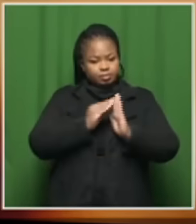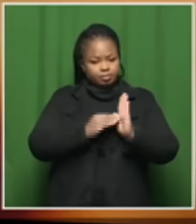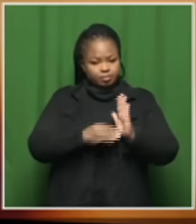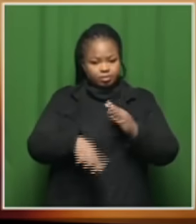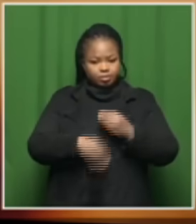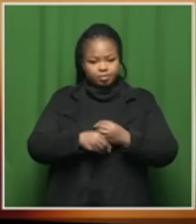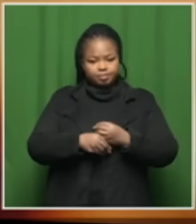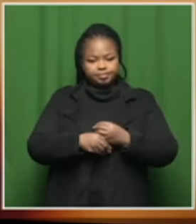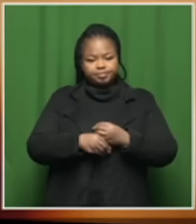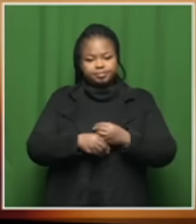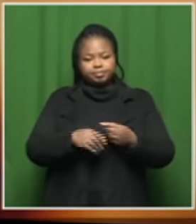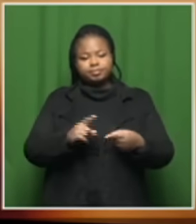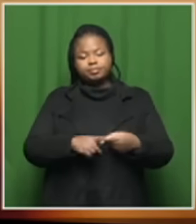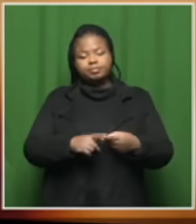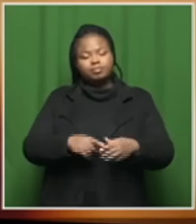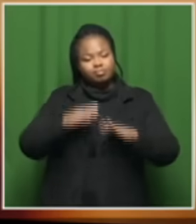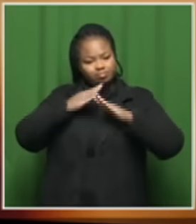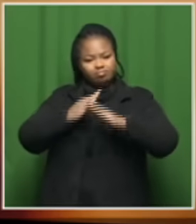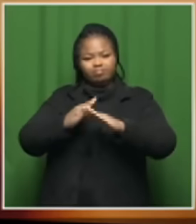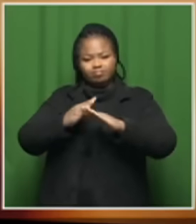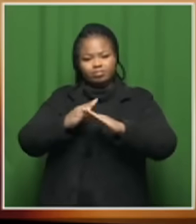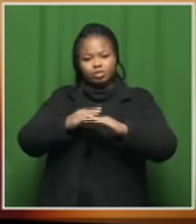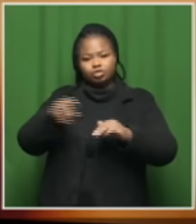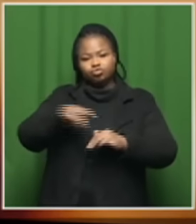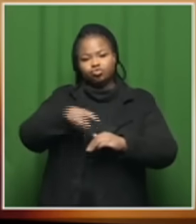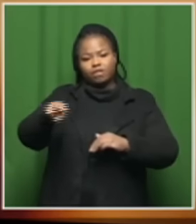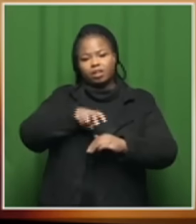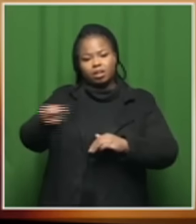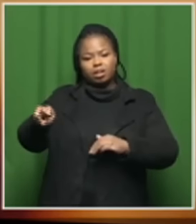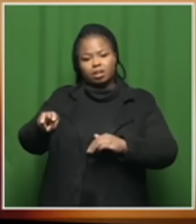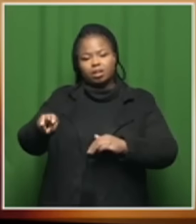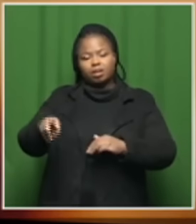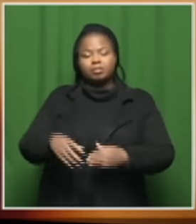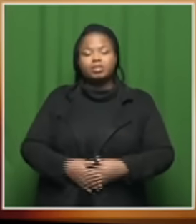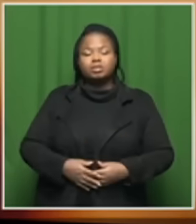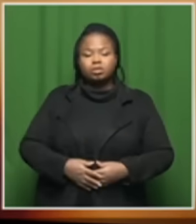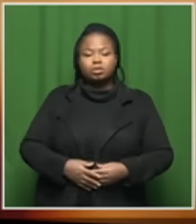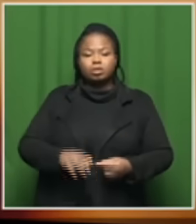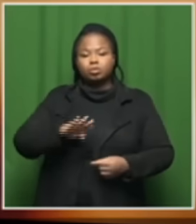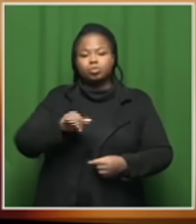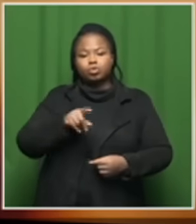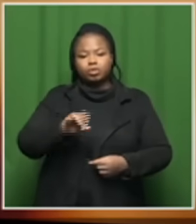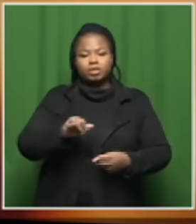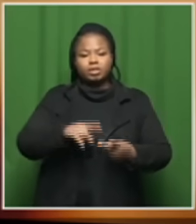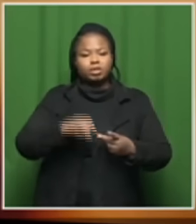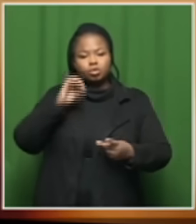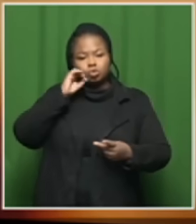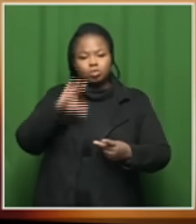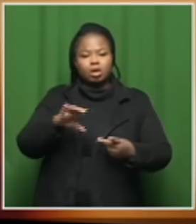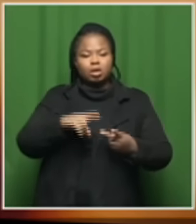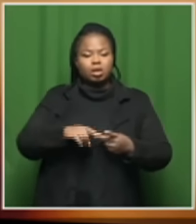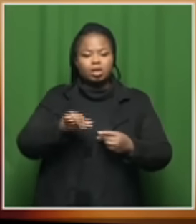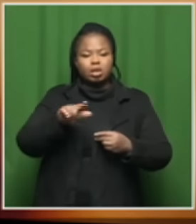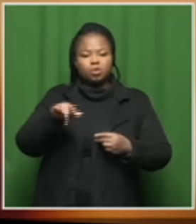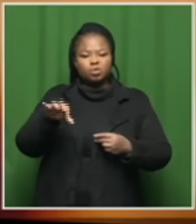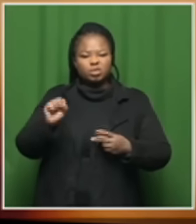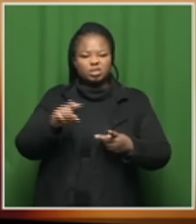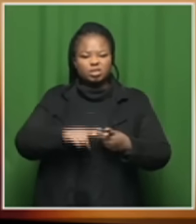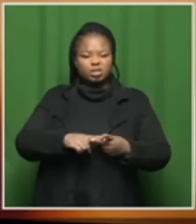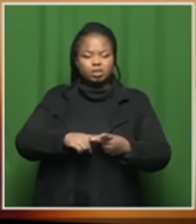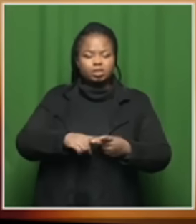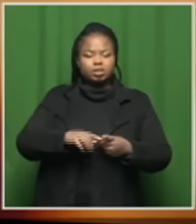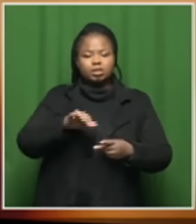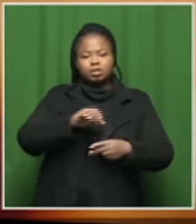news, is the restrictions, the heightened restrictions are from those in Burundi, Cuba, Laos, Sierra Leone,